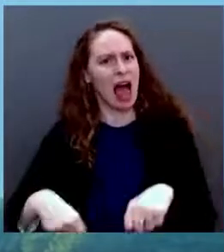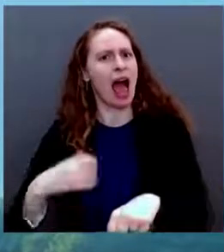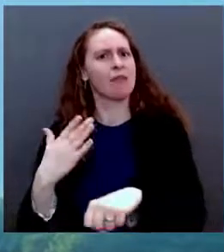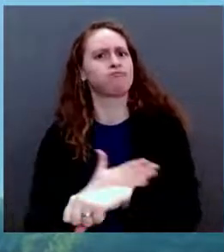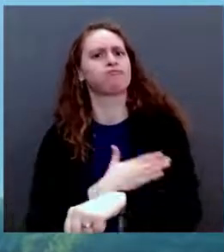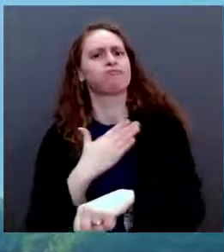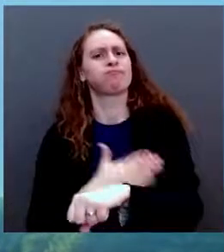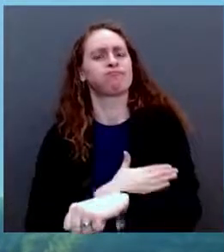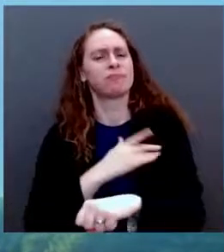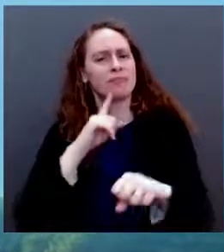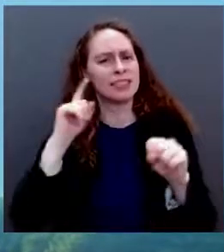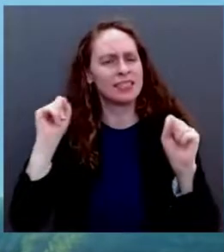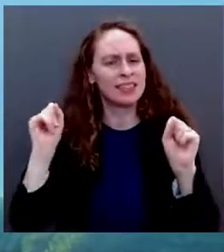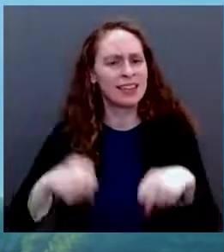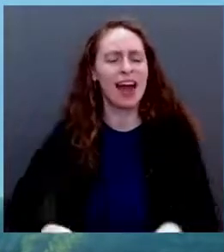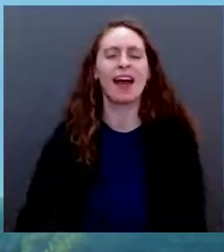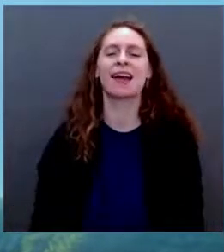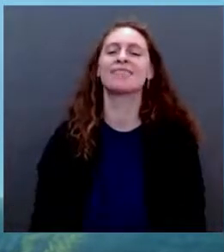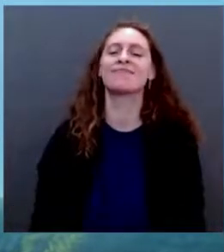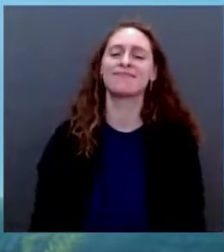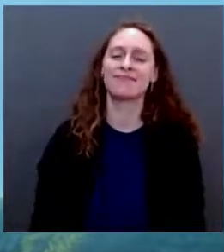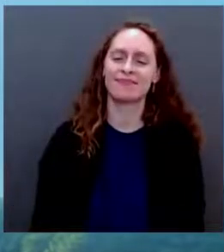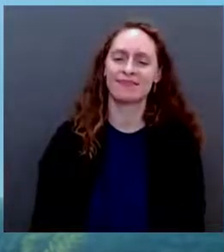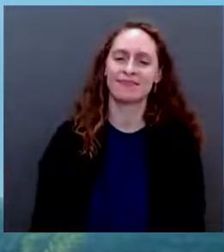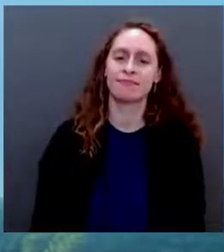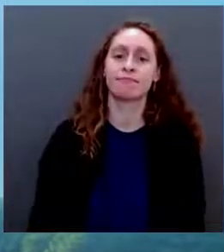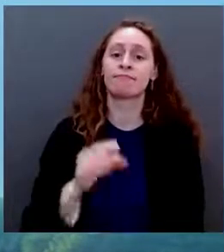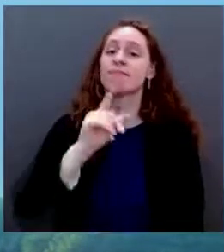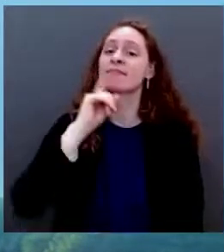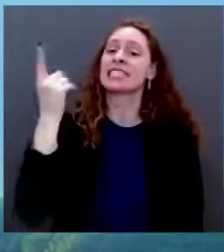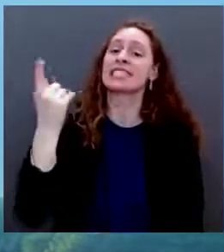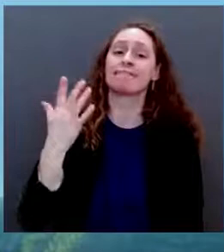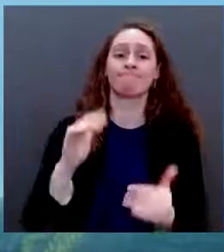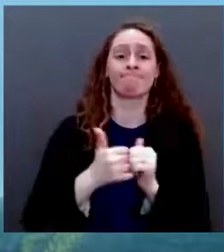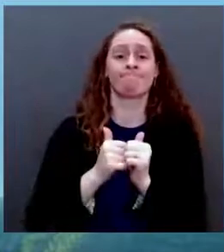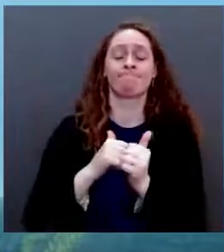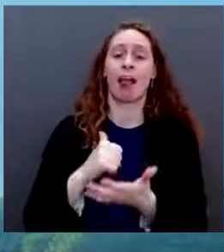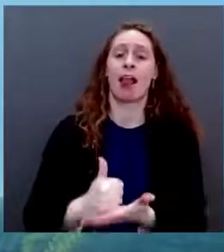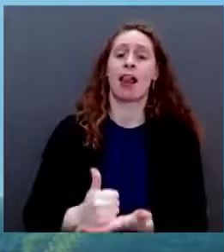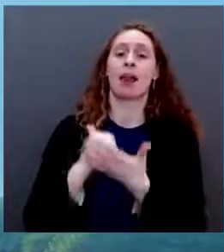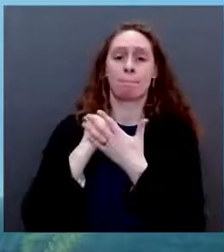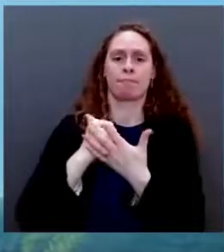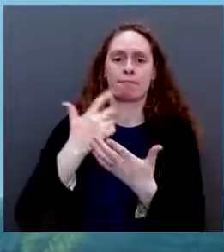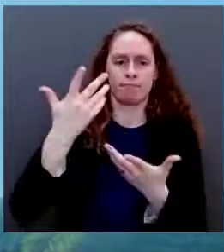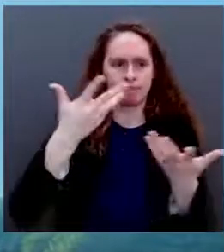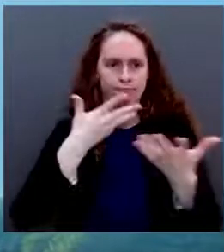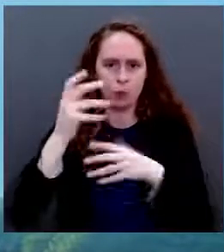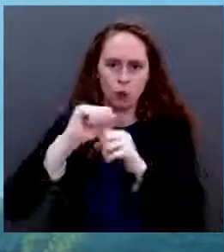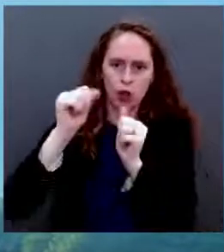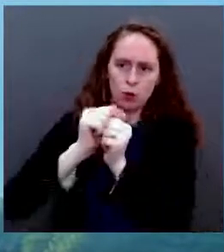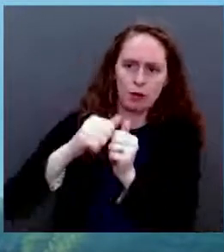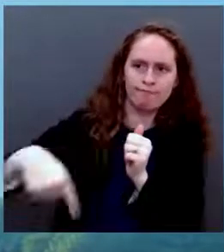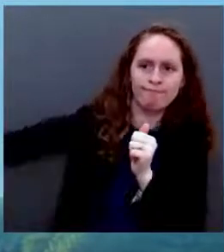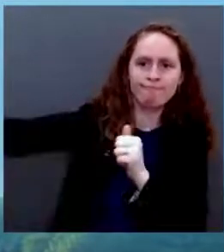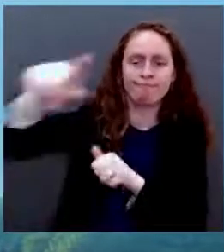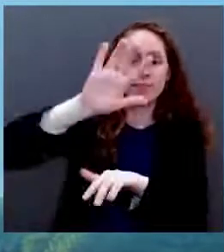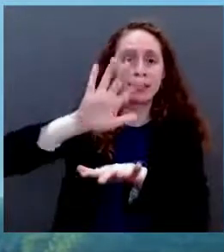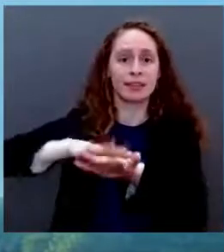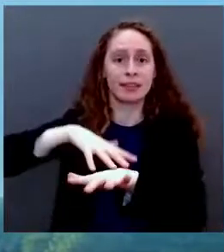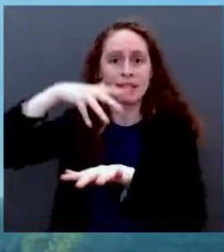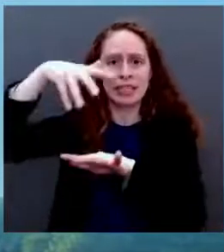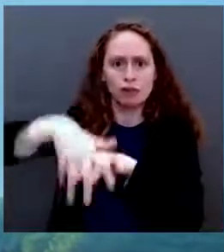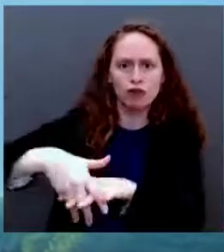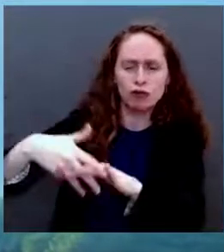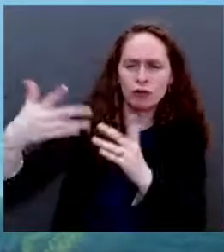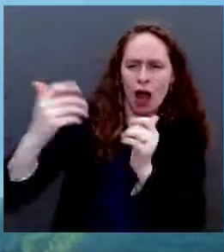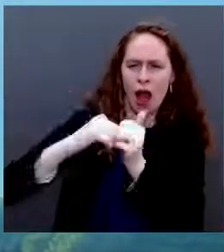here in Oklahoma. As many of our tribal organizations, their governments have put new processing